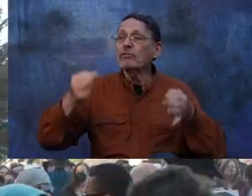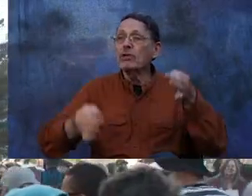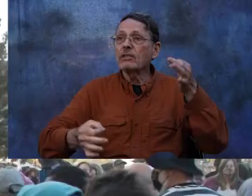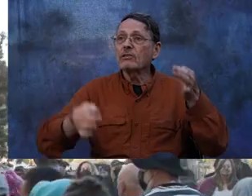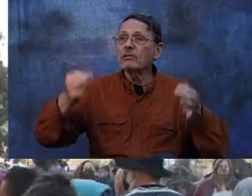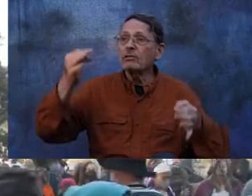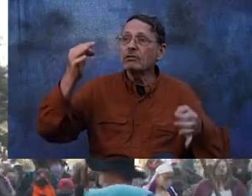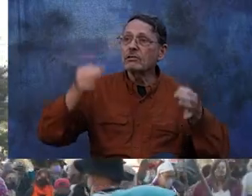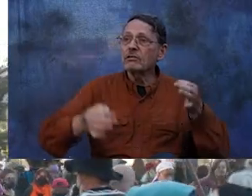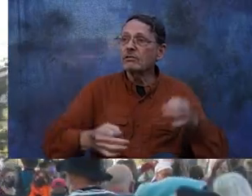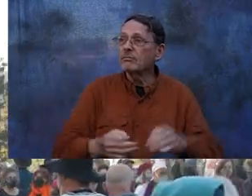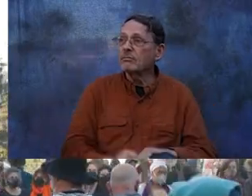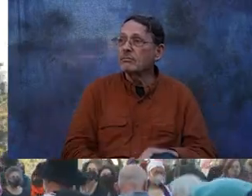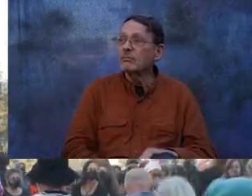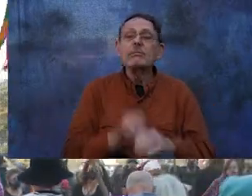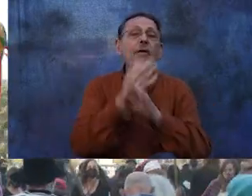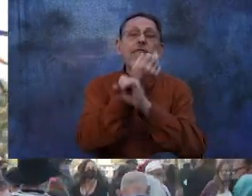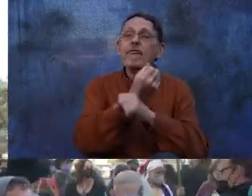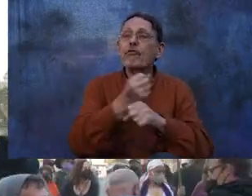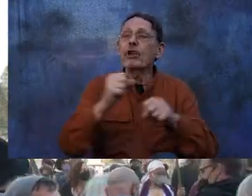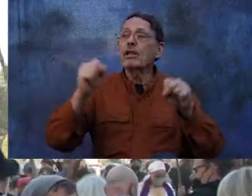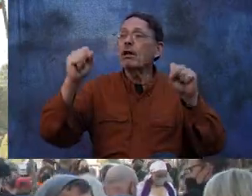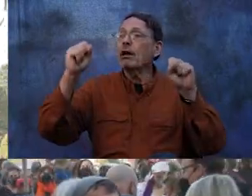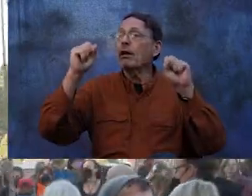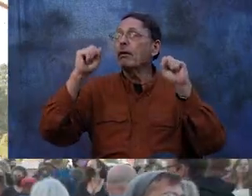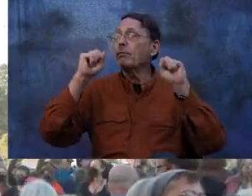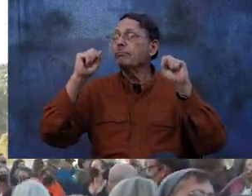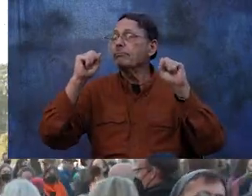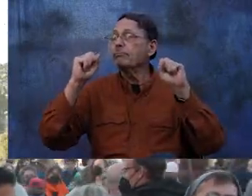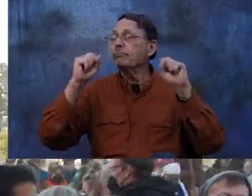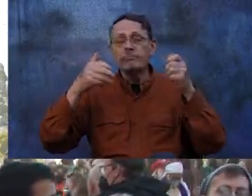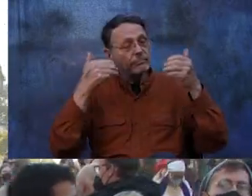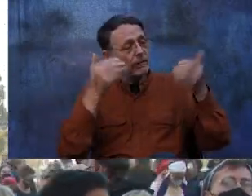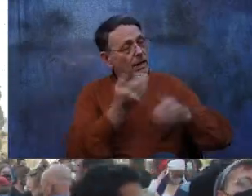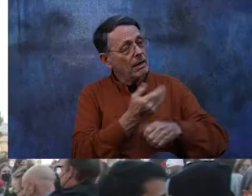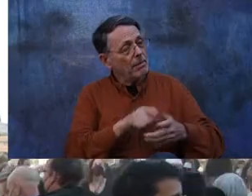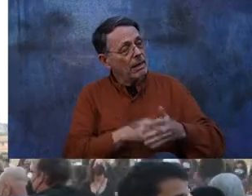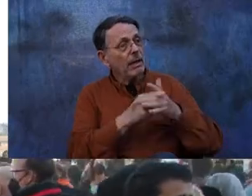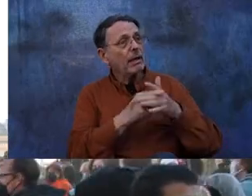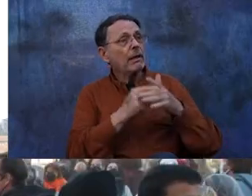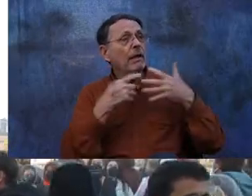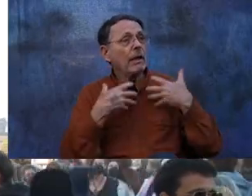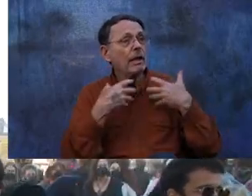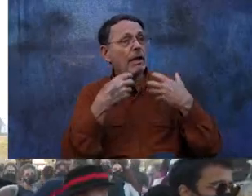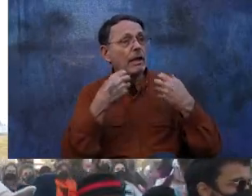it begin now. Freedom, let it begin now.